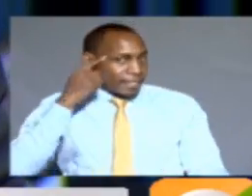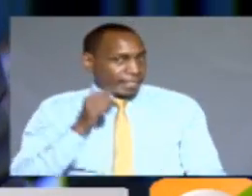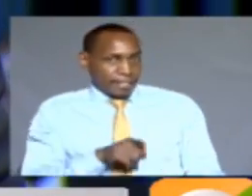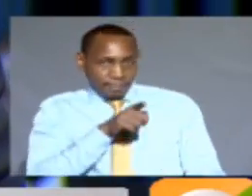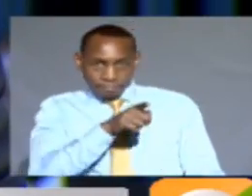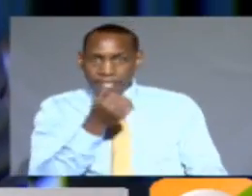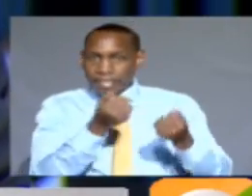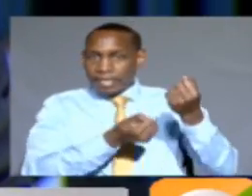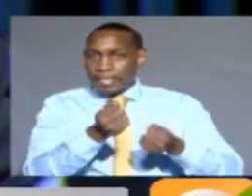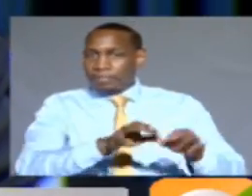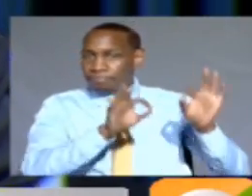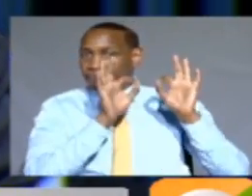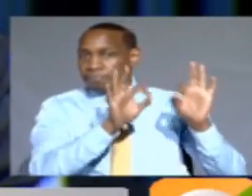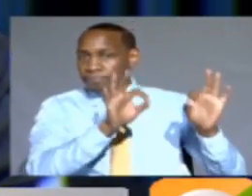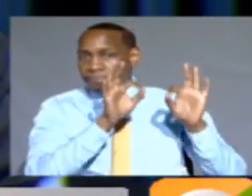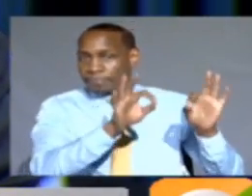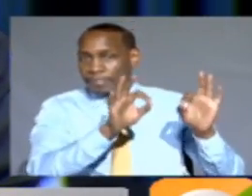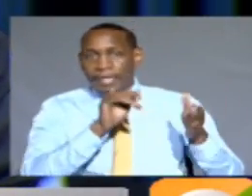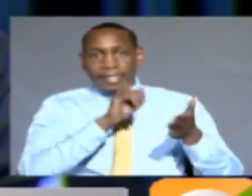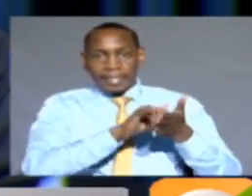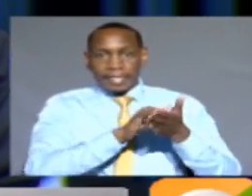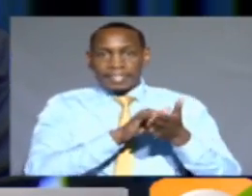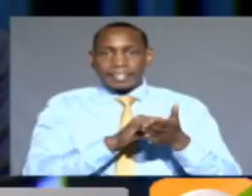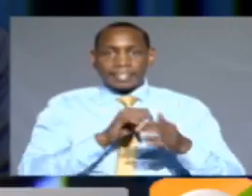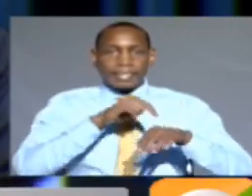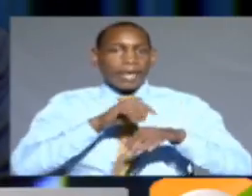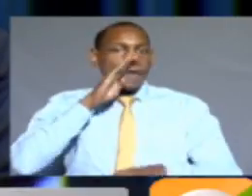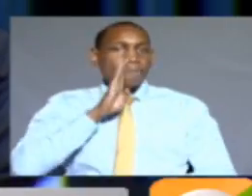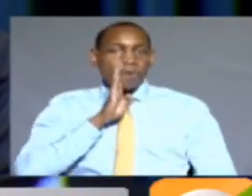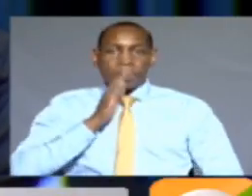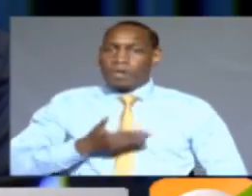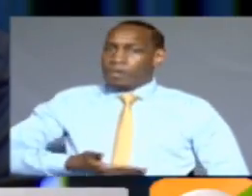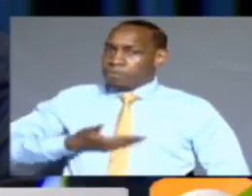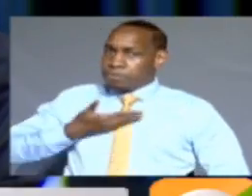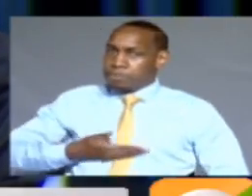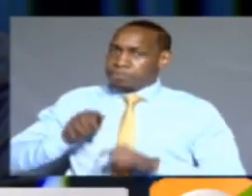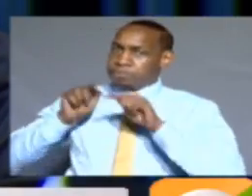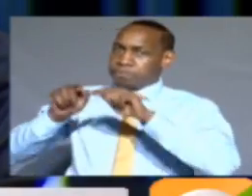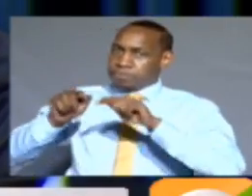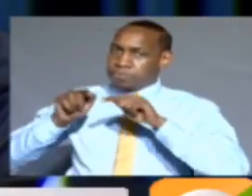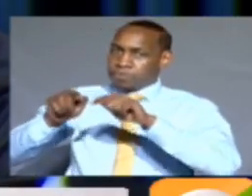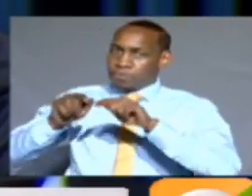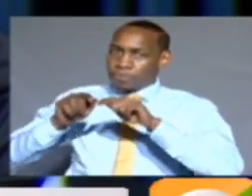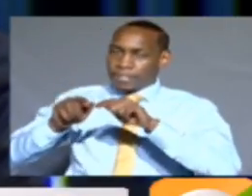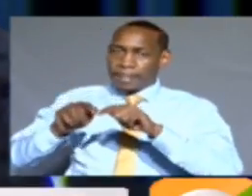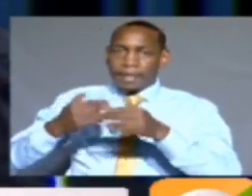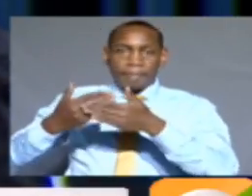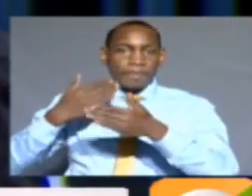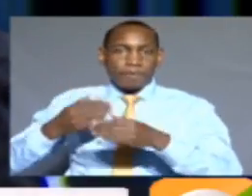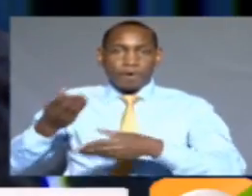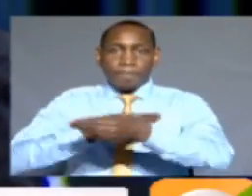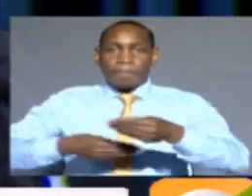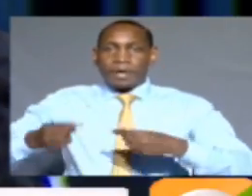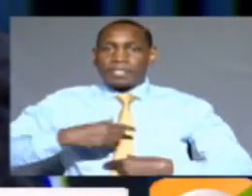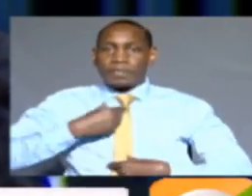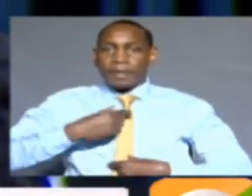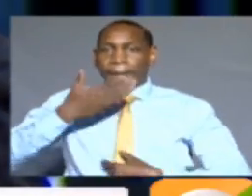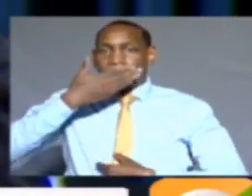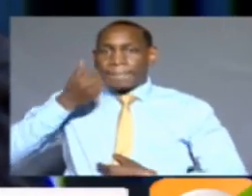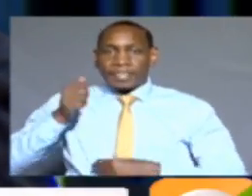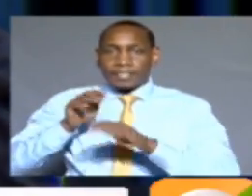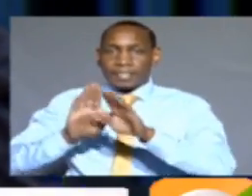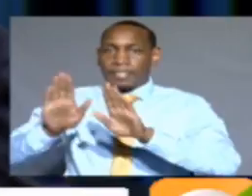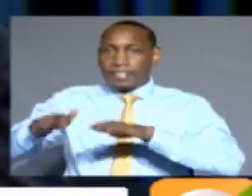nice car. That is when he vented his frustration at our not buying suits from his favorite